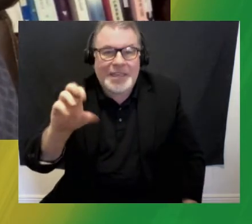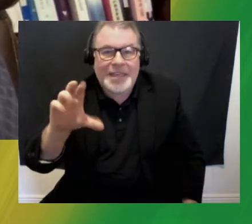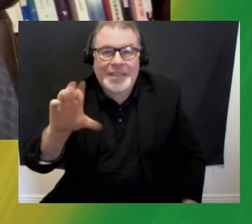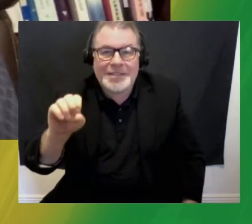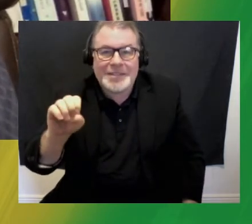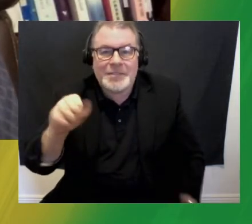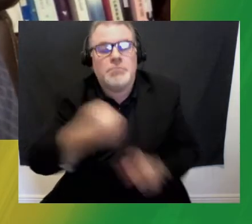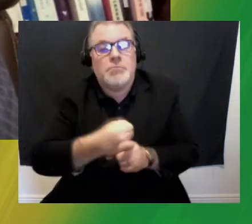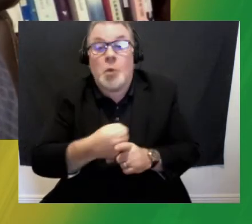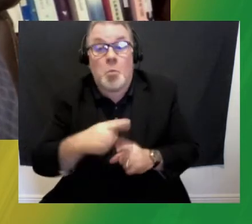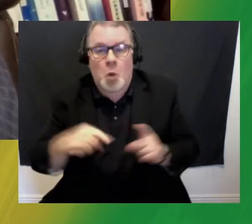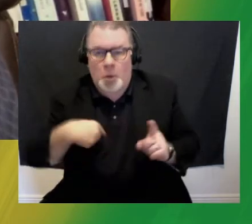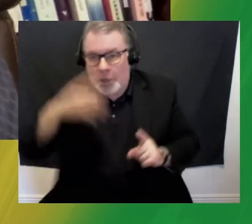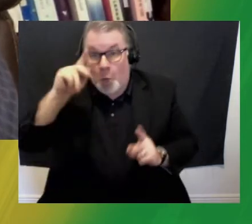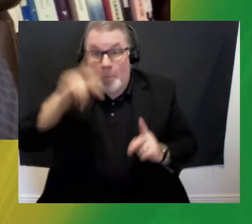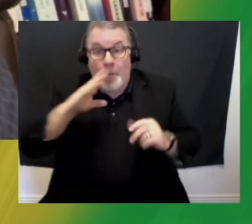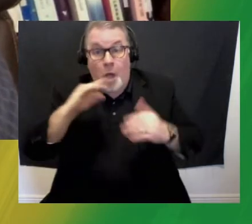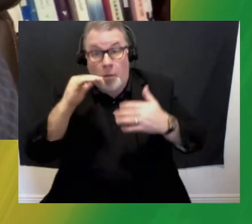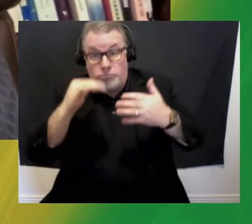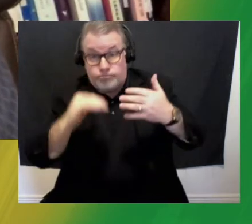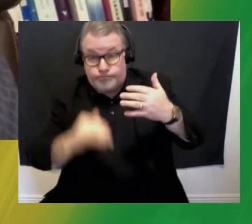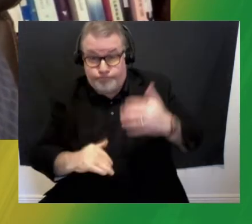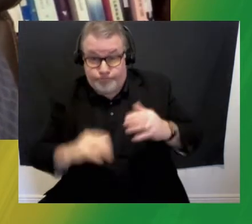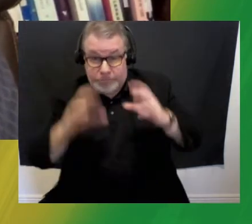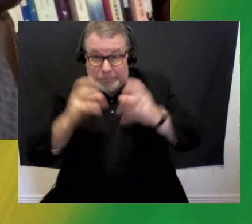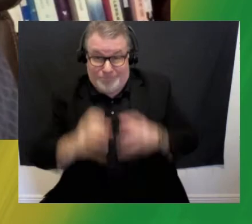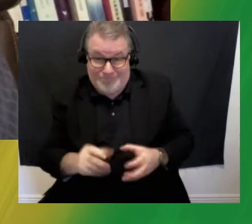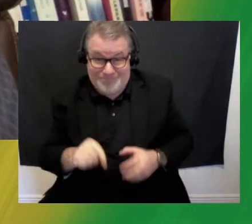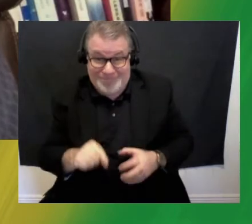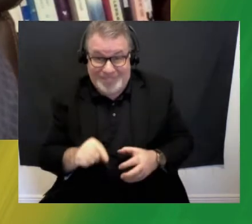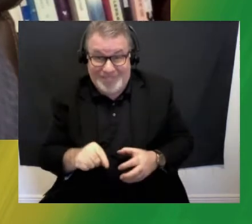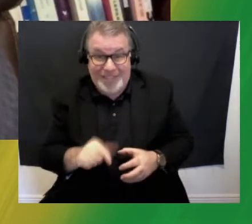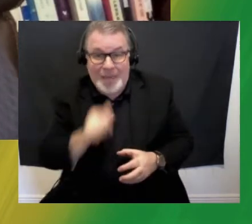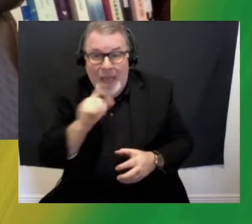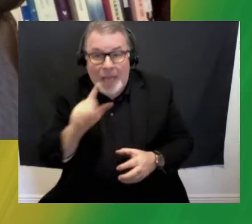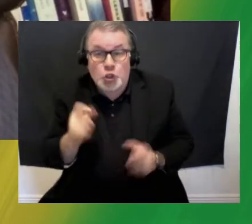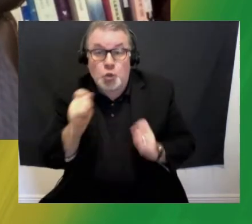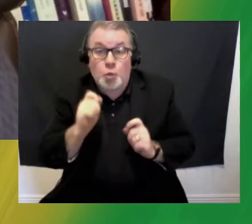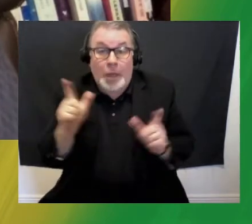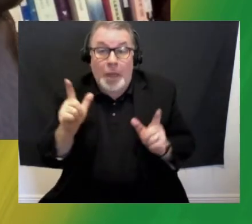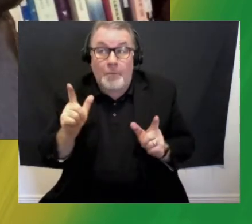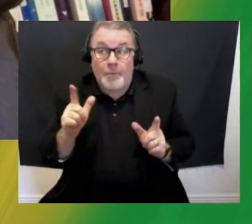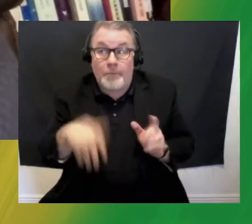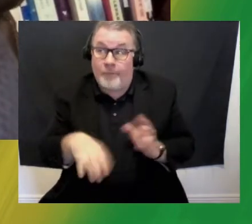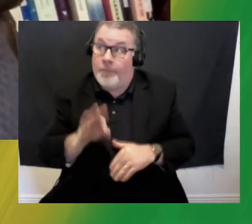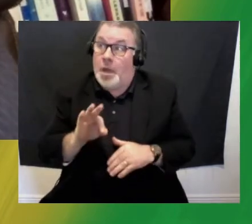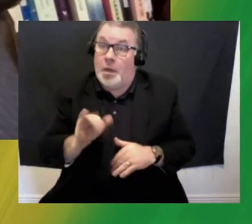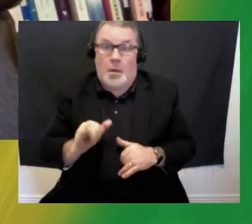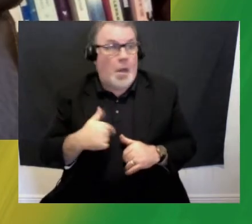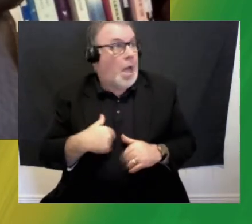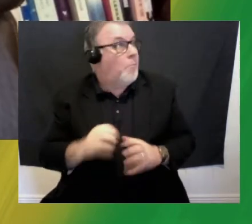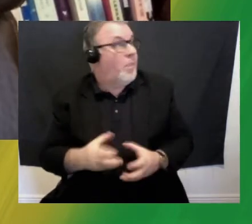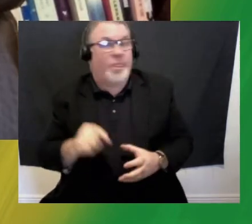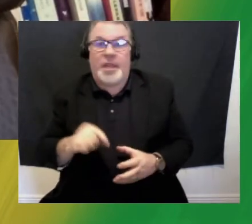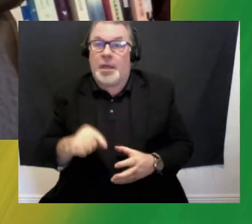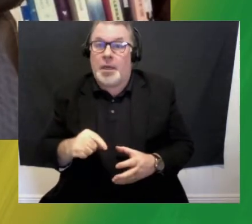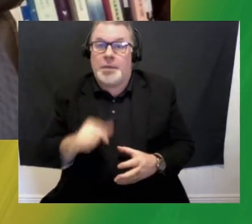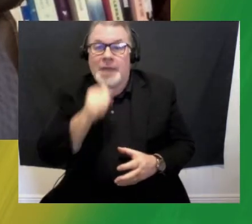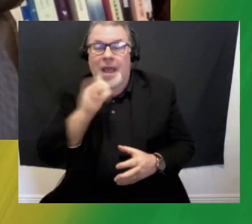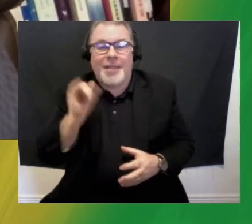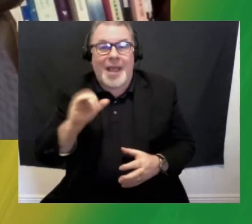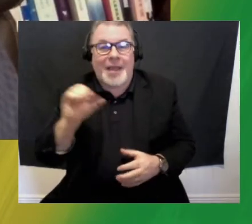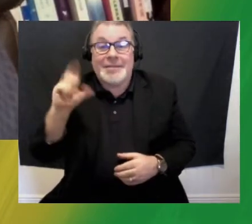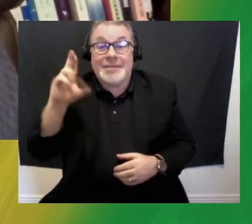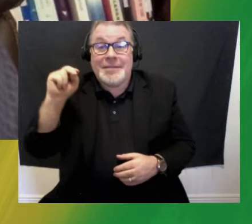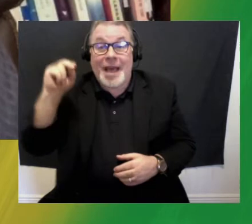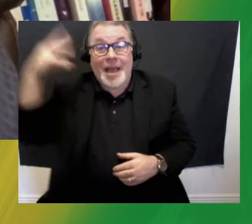who are on the bottom of our social, political, and economic structures didn't just wake up and find themselves there. It's not like sunspots.